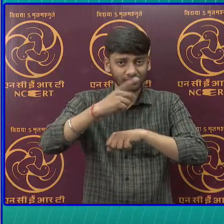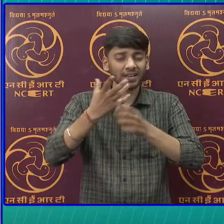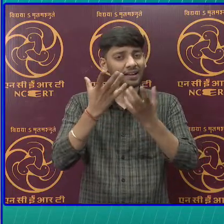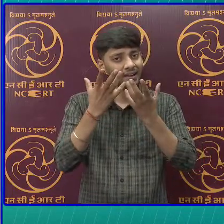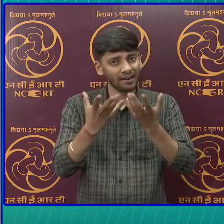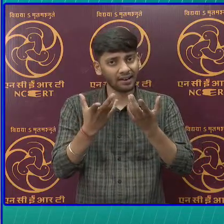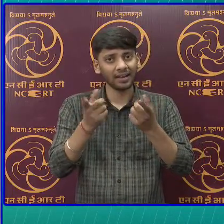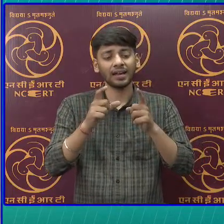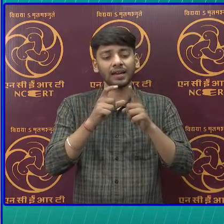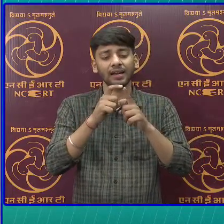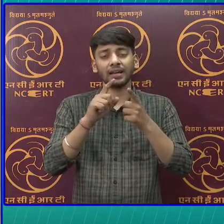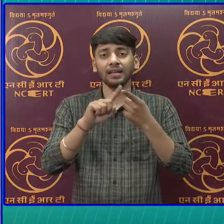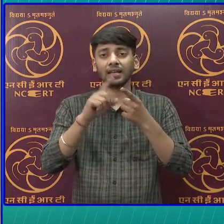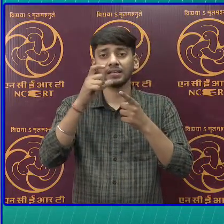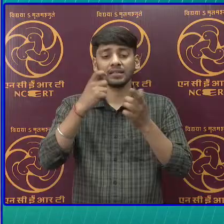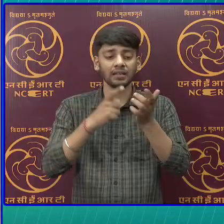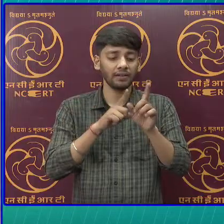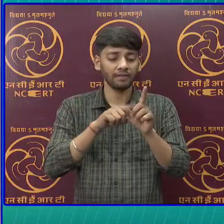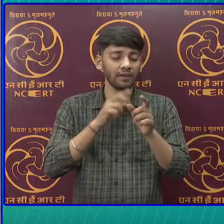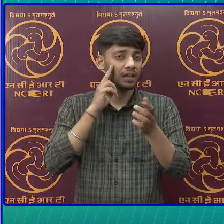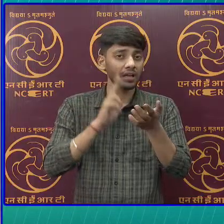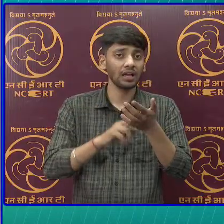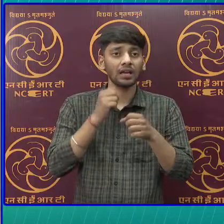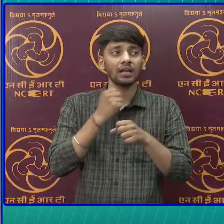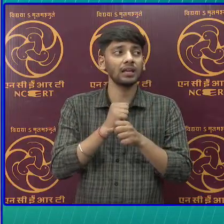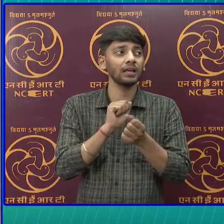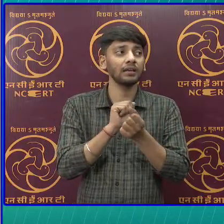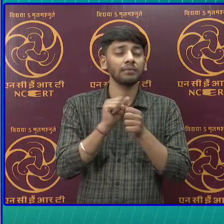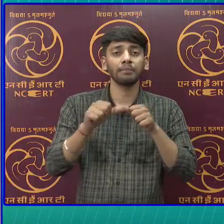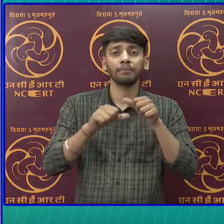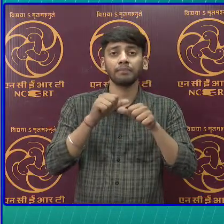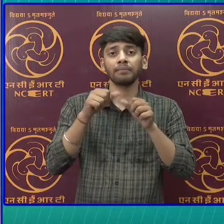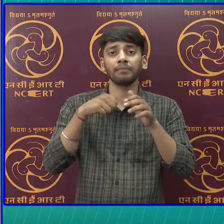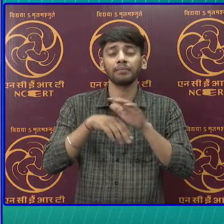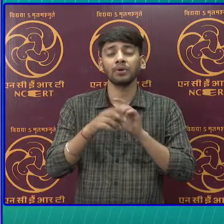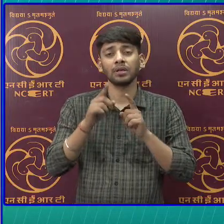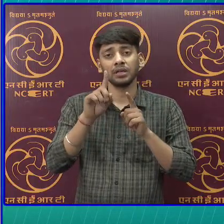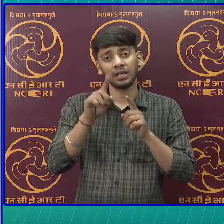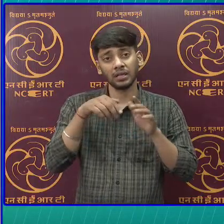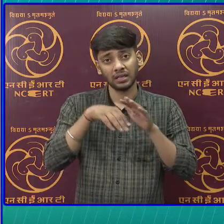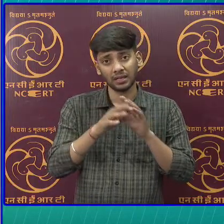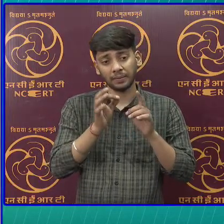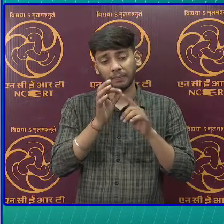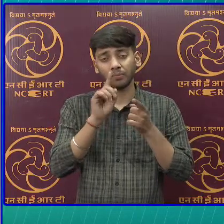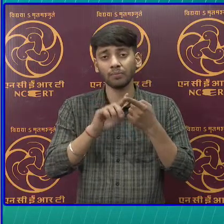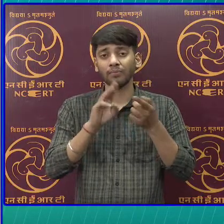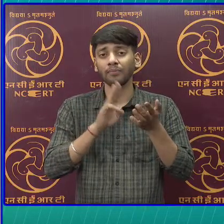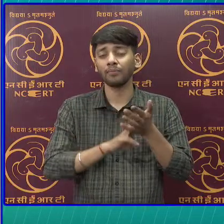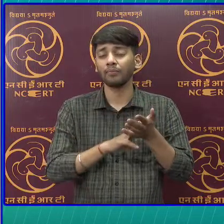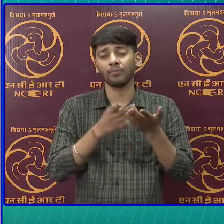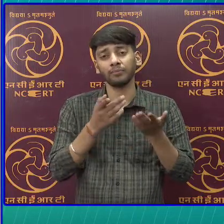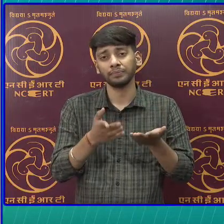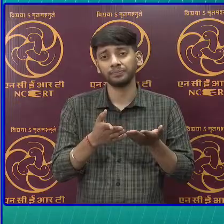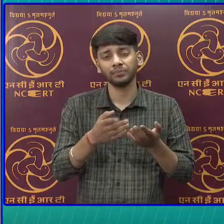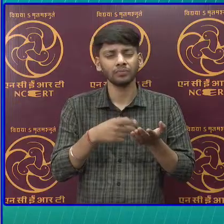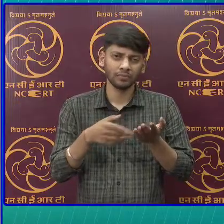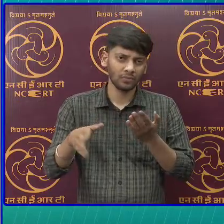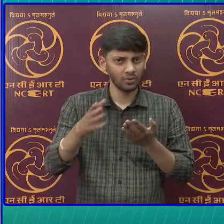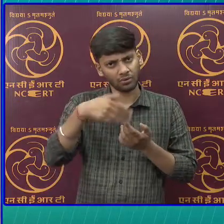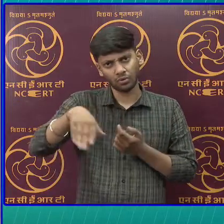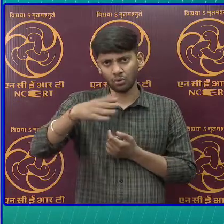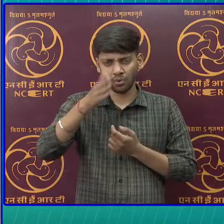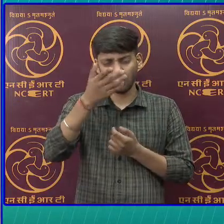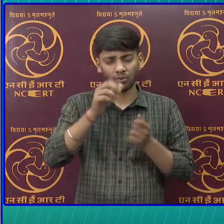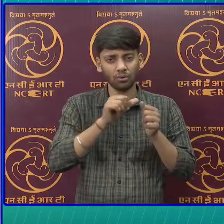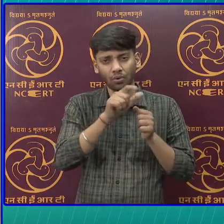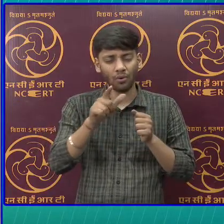process or decaying process, and finally it will be done. This is the poem. Okay, I hope you understood this and you enjoyed